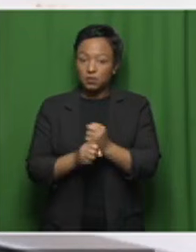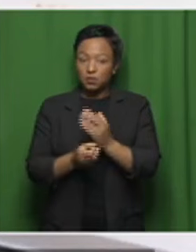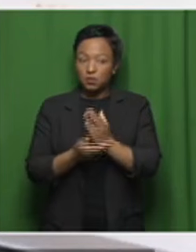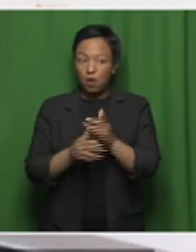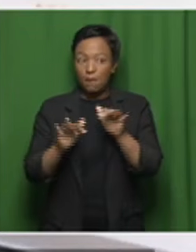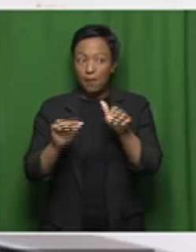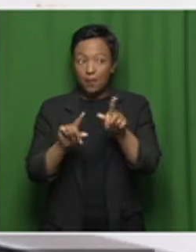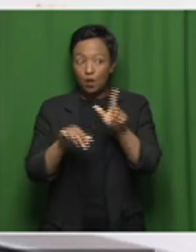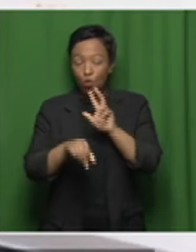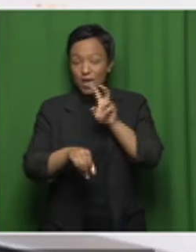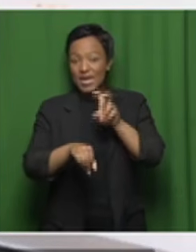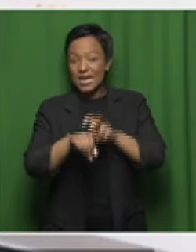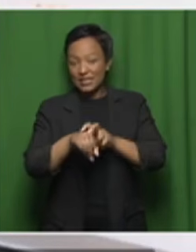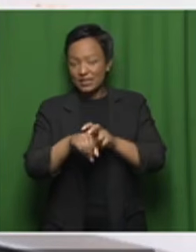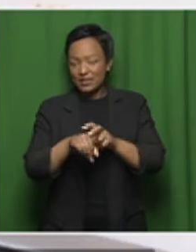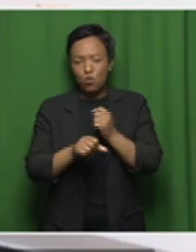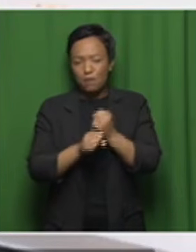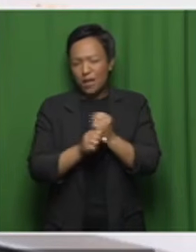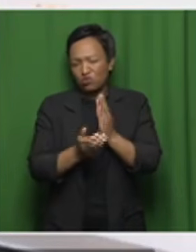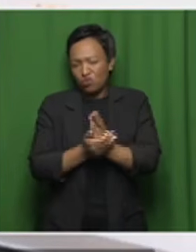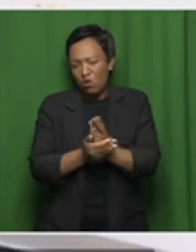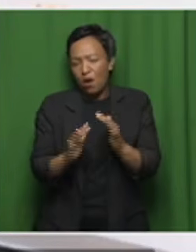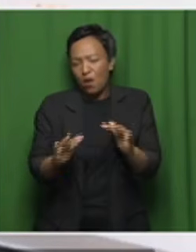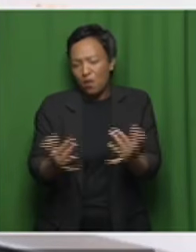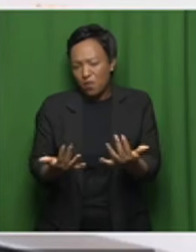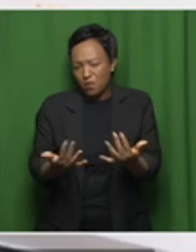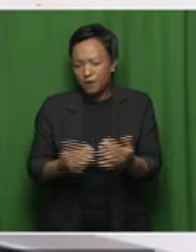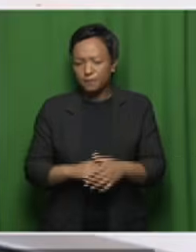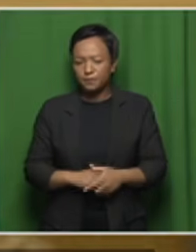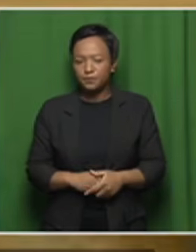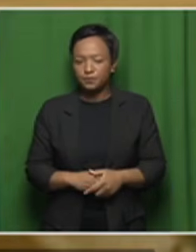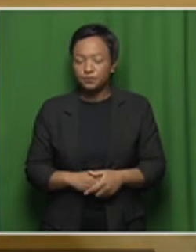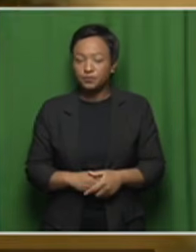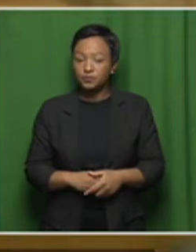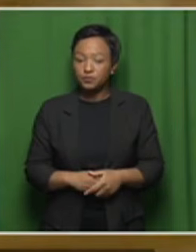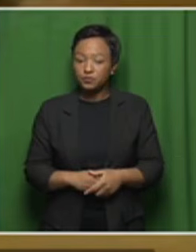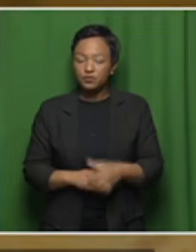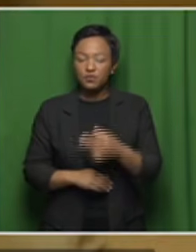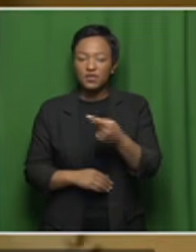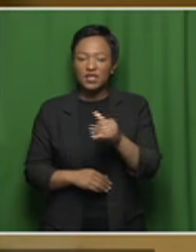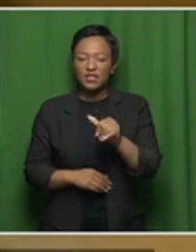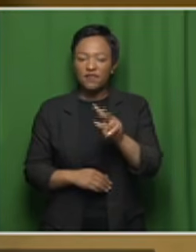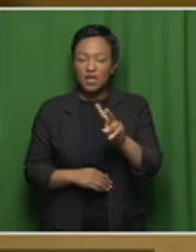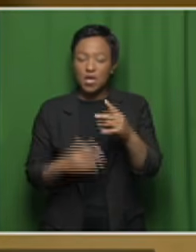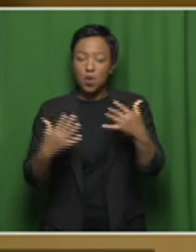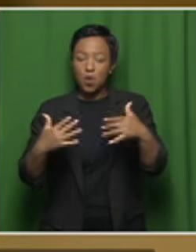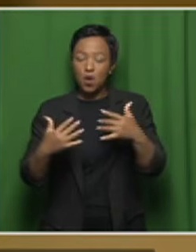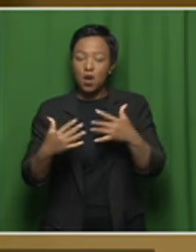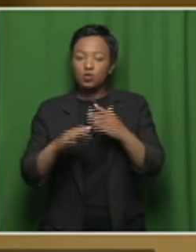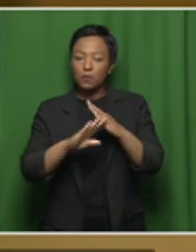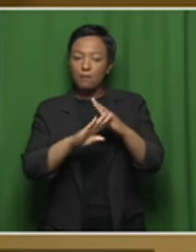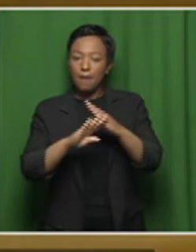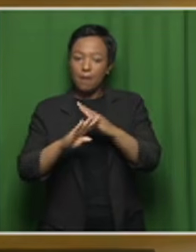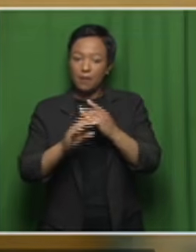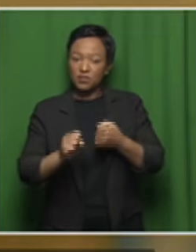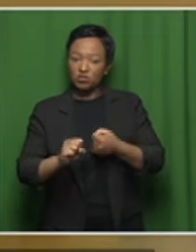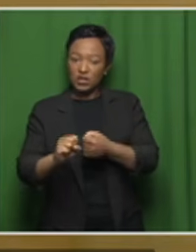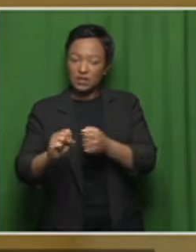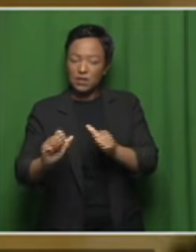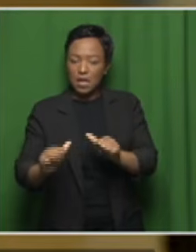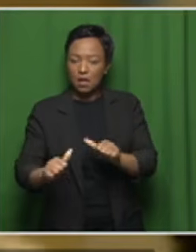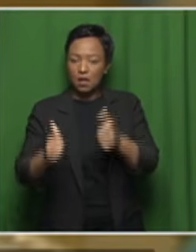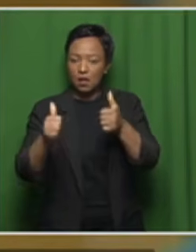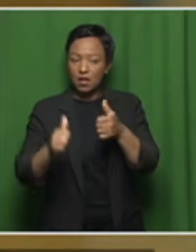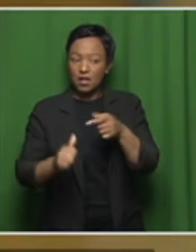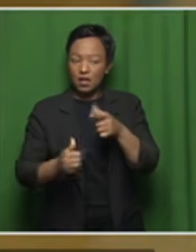who really need it most? Hailed as a breakthrough in the current HIV prevention strategy, Lenacapavir could help